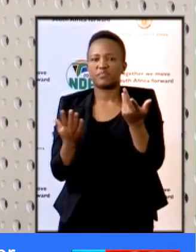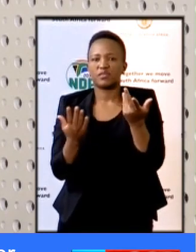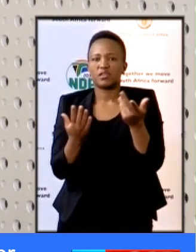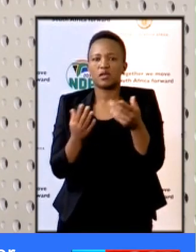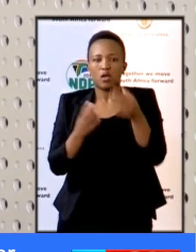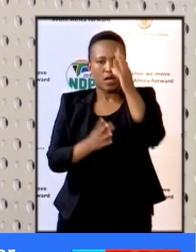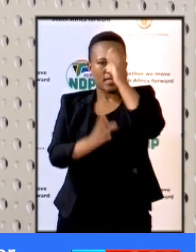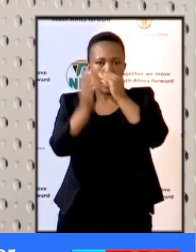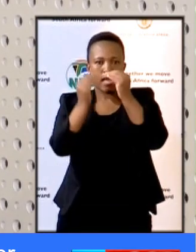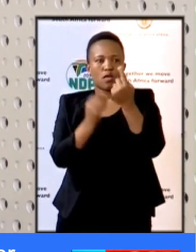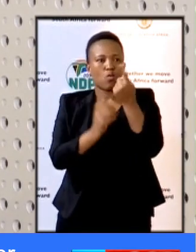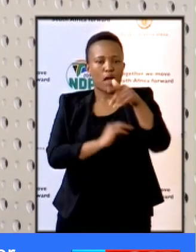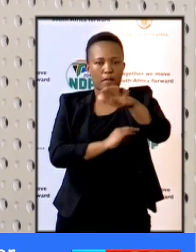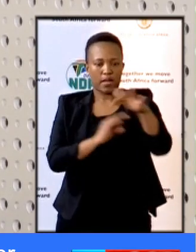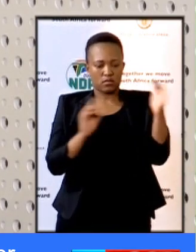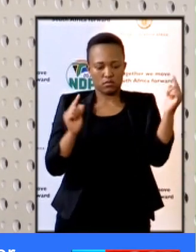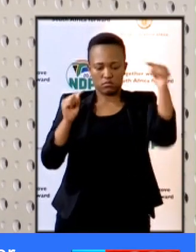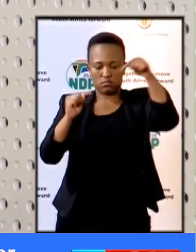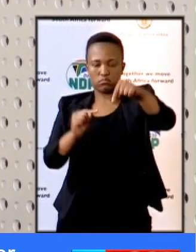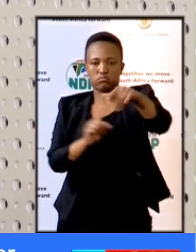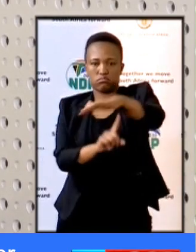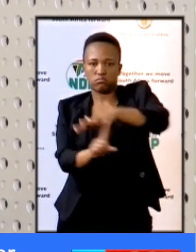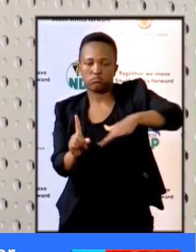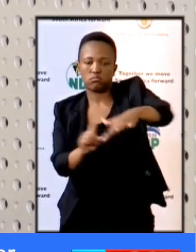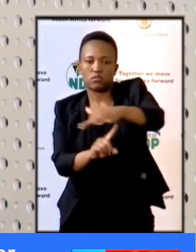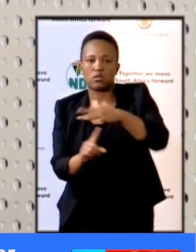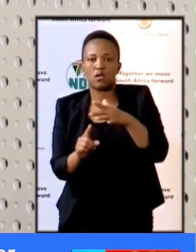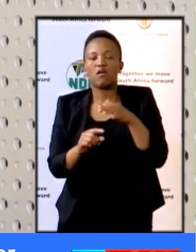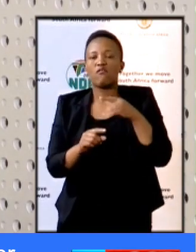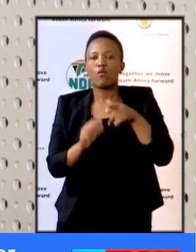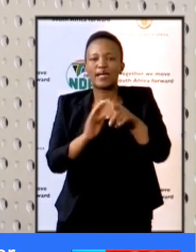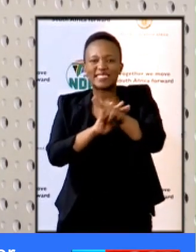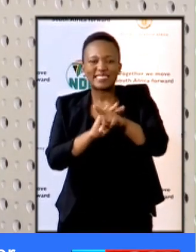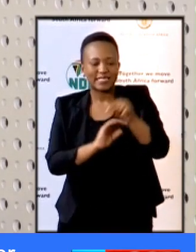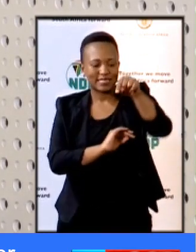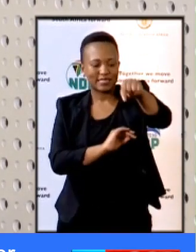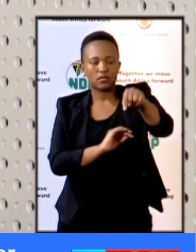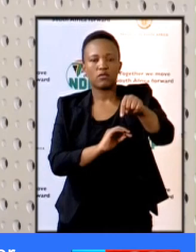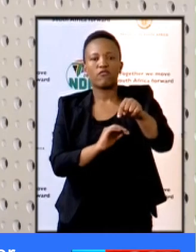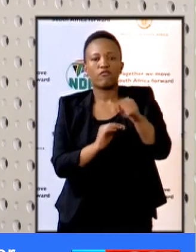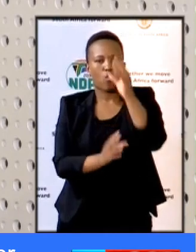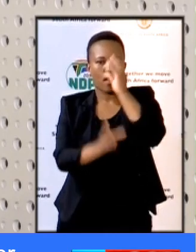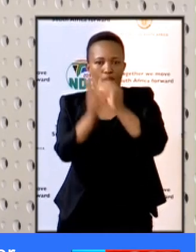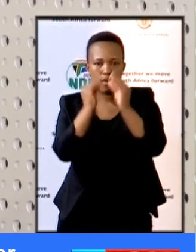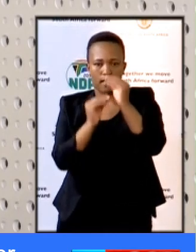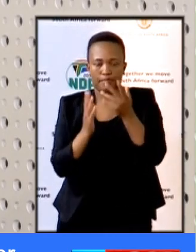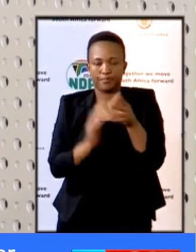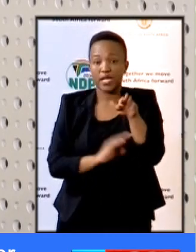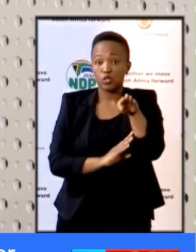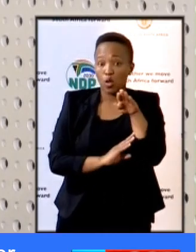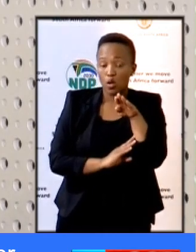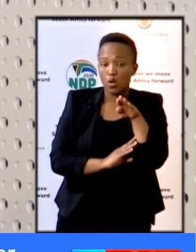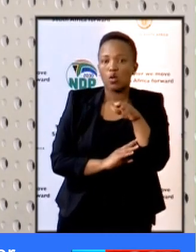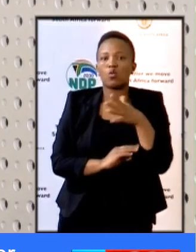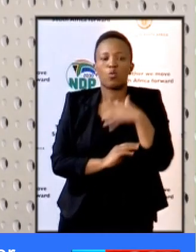decentralized learning facilities in various districts for study purposes. Sizofuna zonke indawo la abafundi